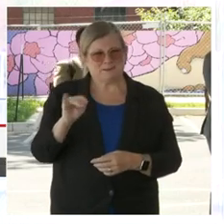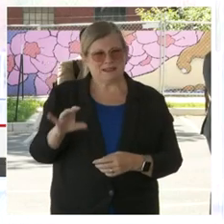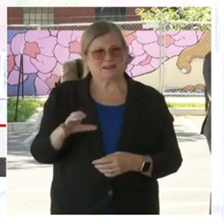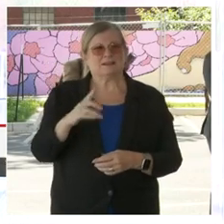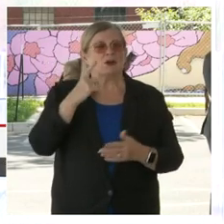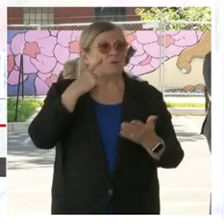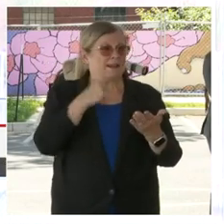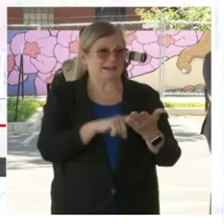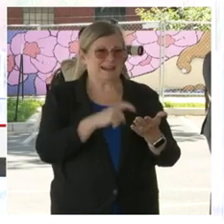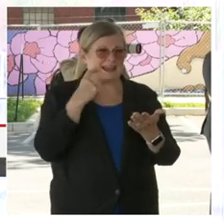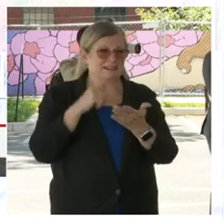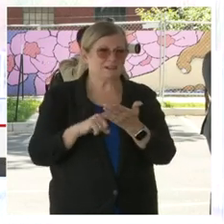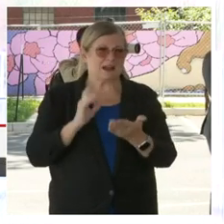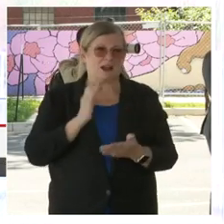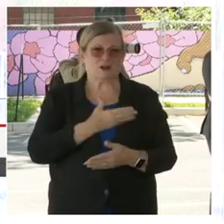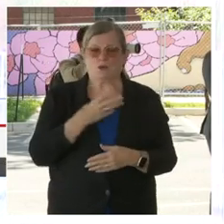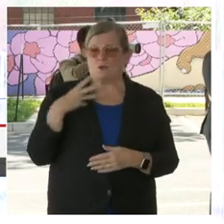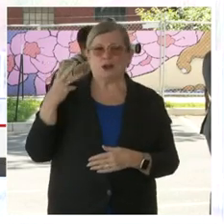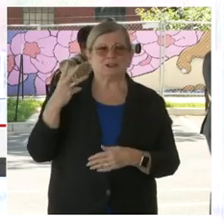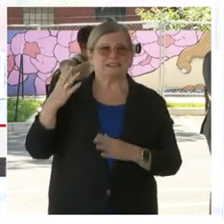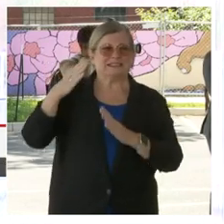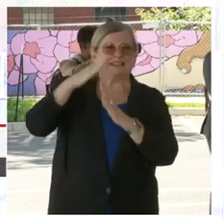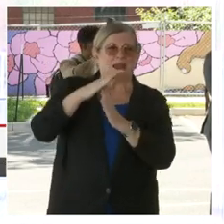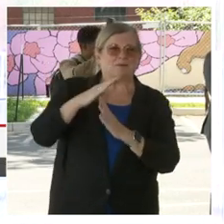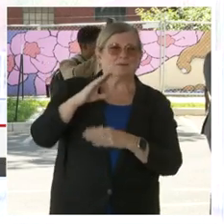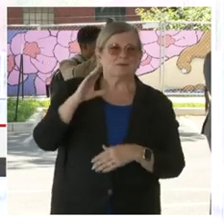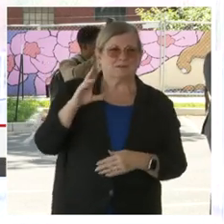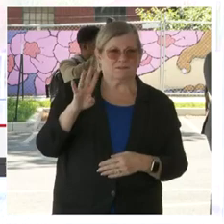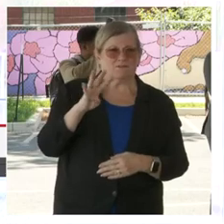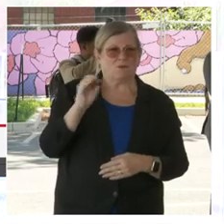Top 40 Under 40 award recipients.